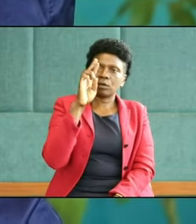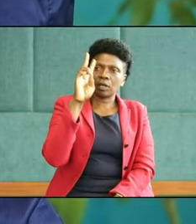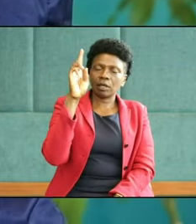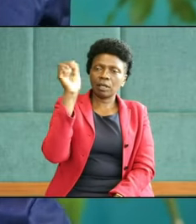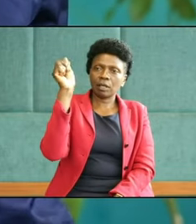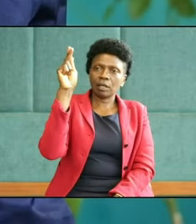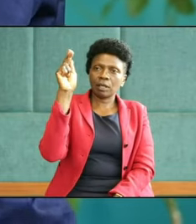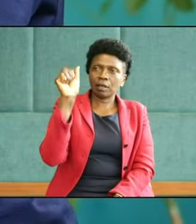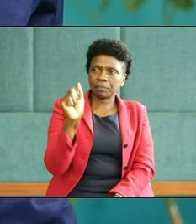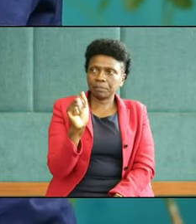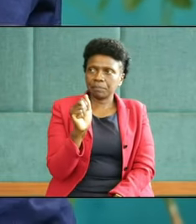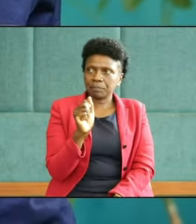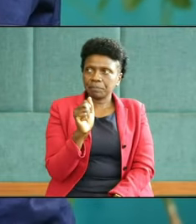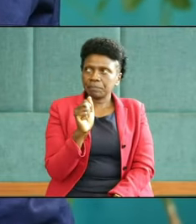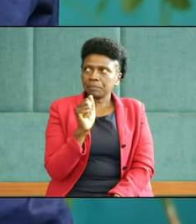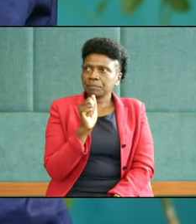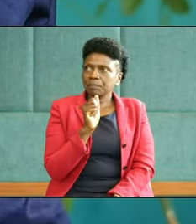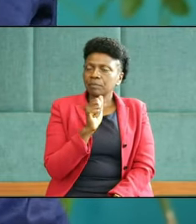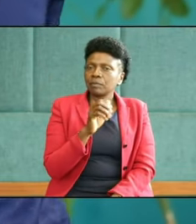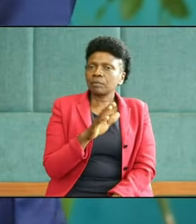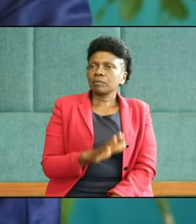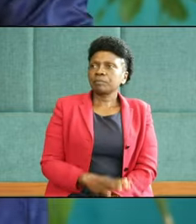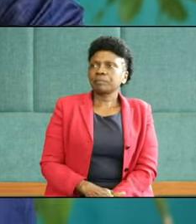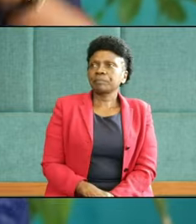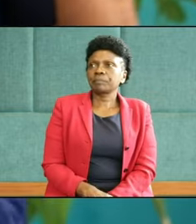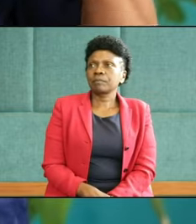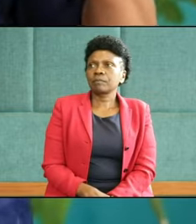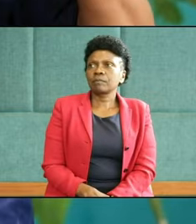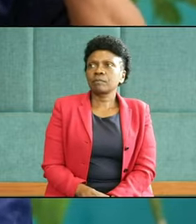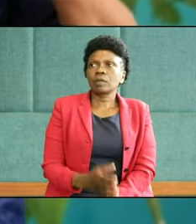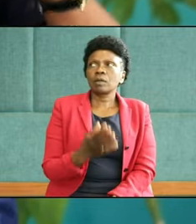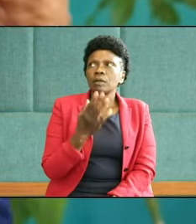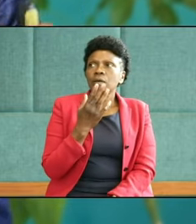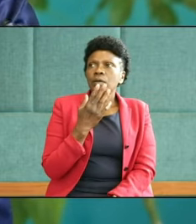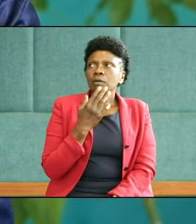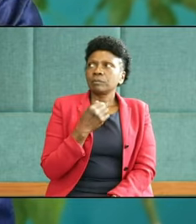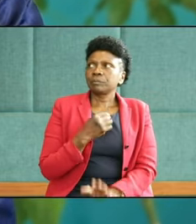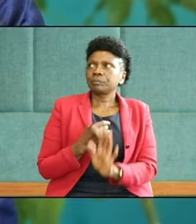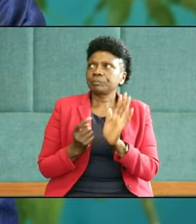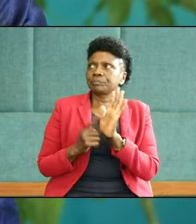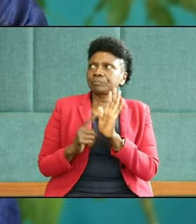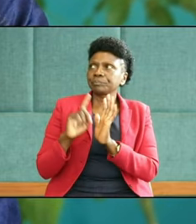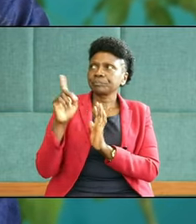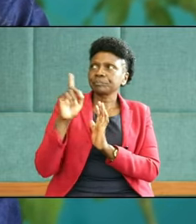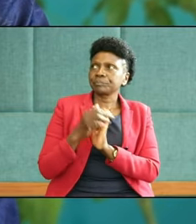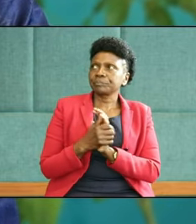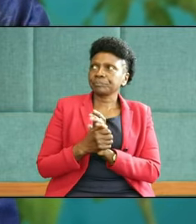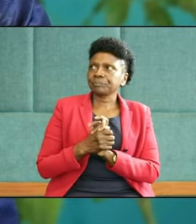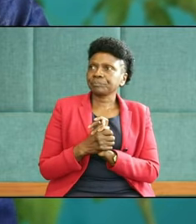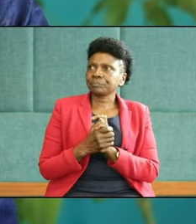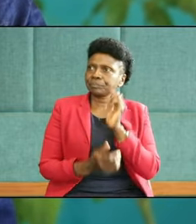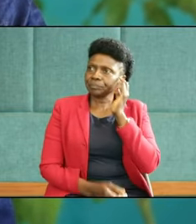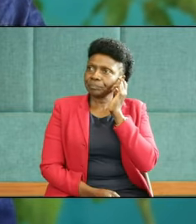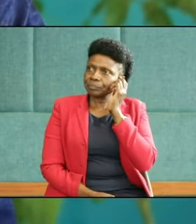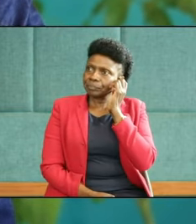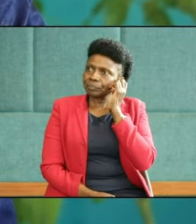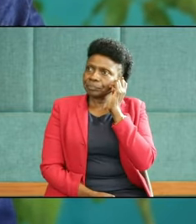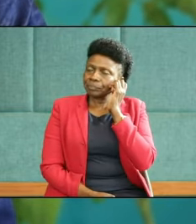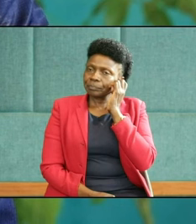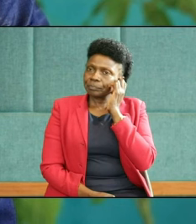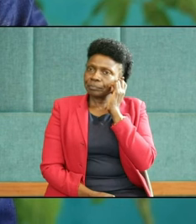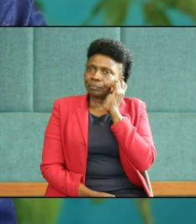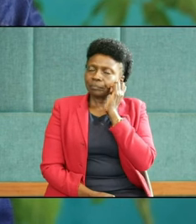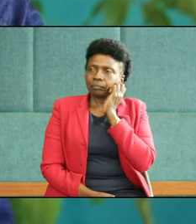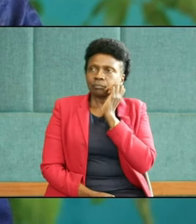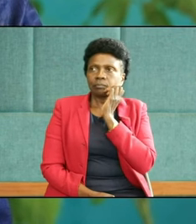sing it? 2, 1, 2. It is almost time for the Lord to come. I want to project it from my screen, the camera crew. I want to project that